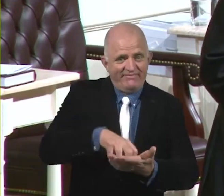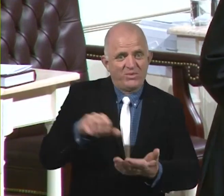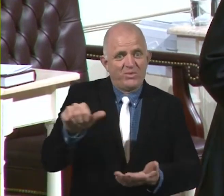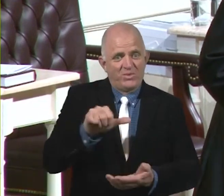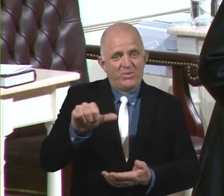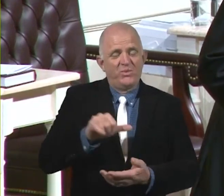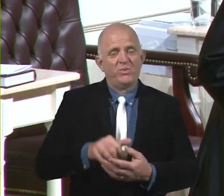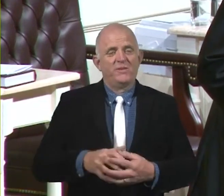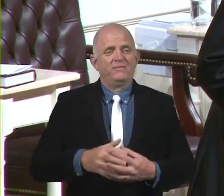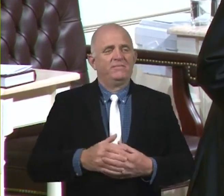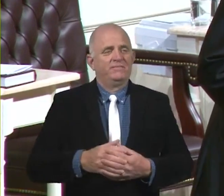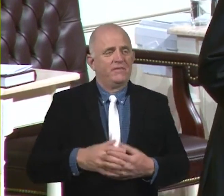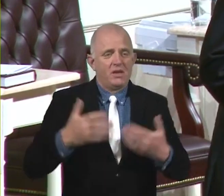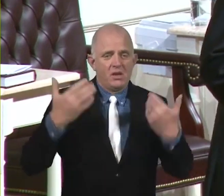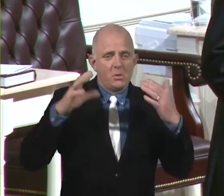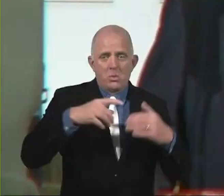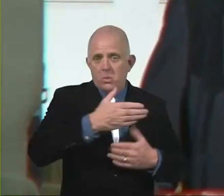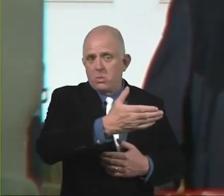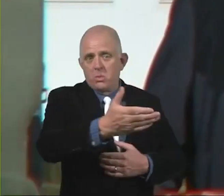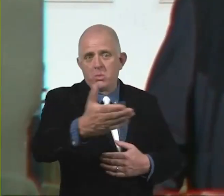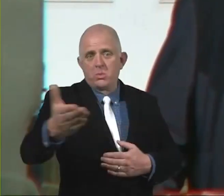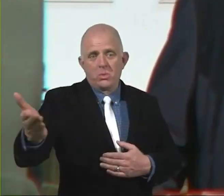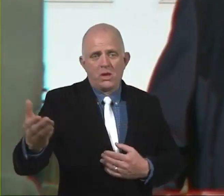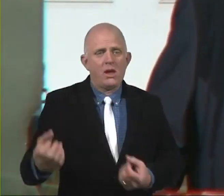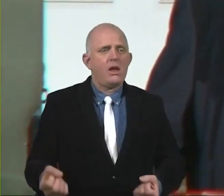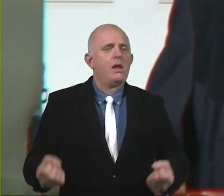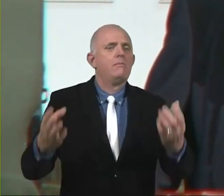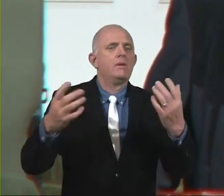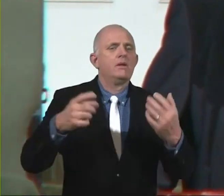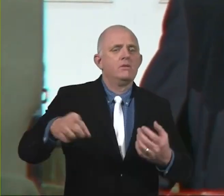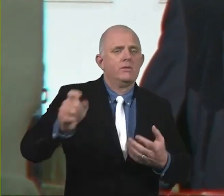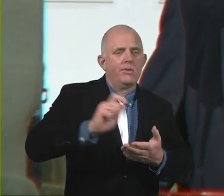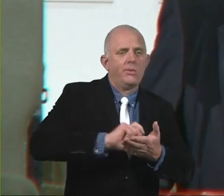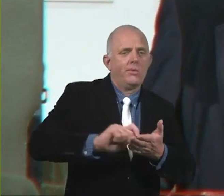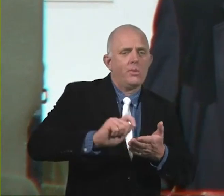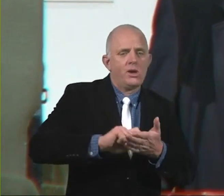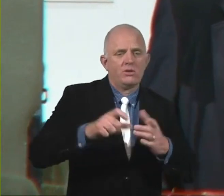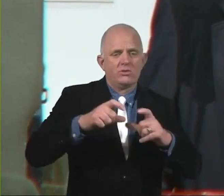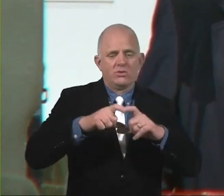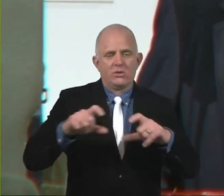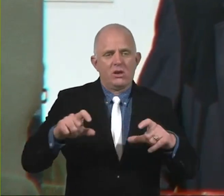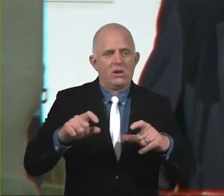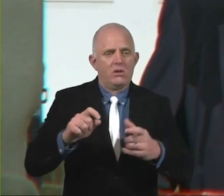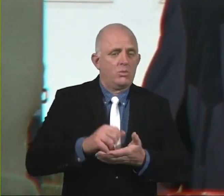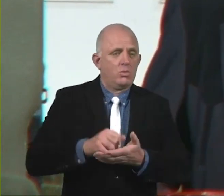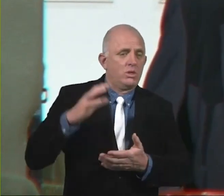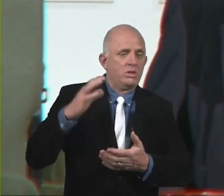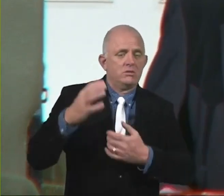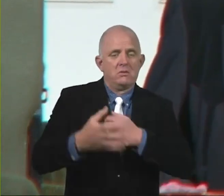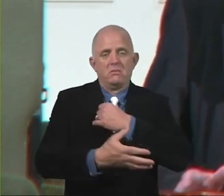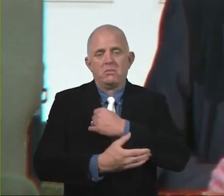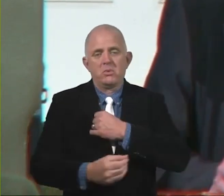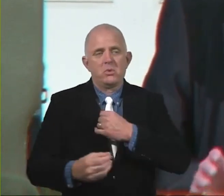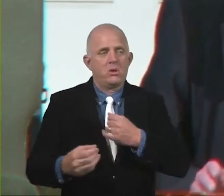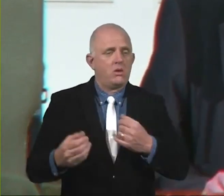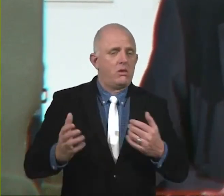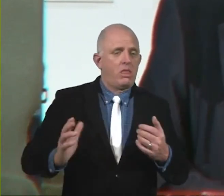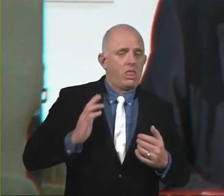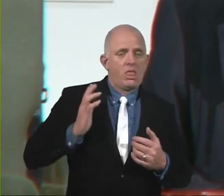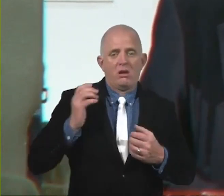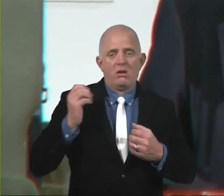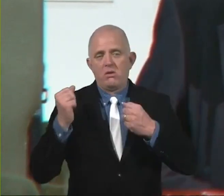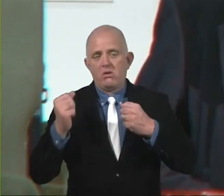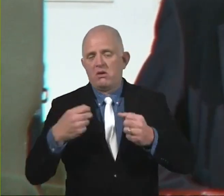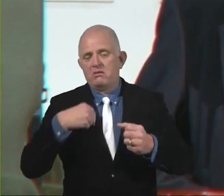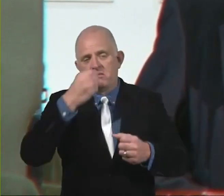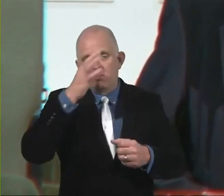I don't know who you are tonight. I don't know how much you can write a check for and it'd be good. I don't know what you drove up in, but I can tell you this, you don't belong